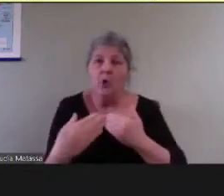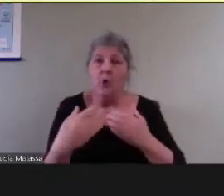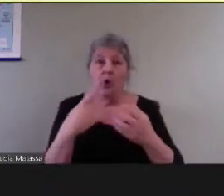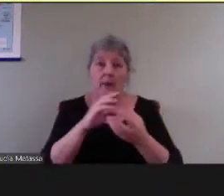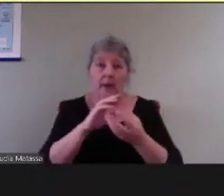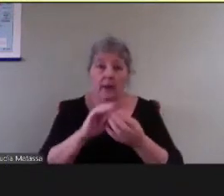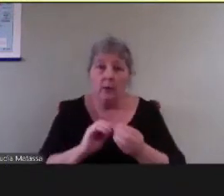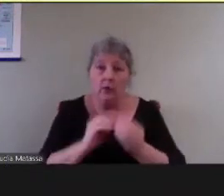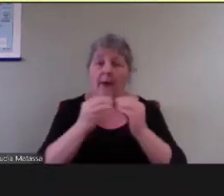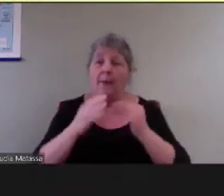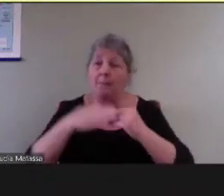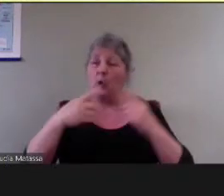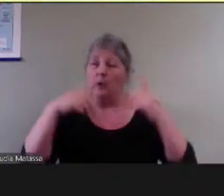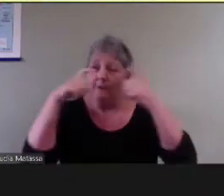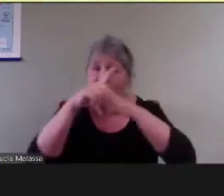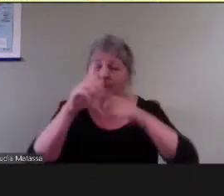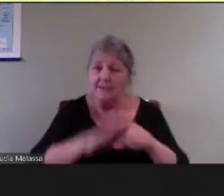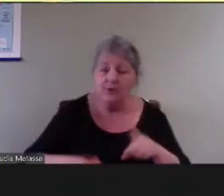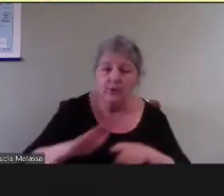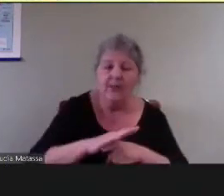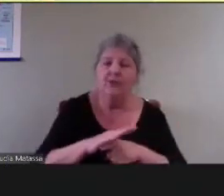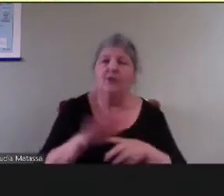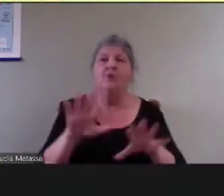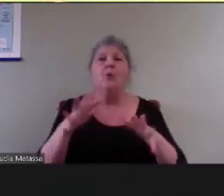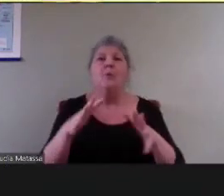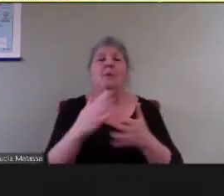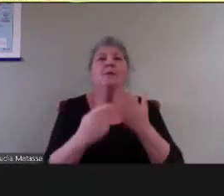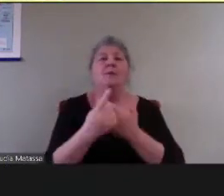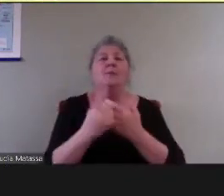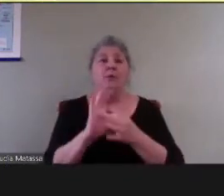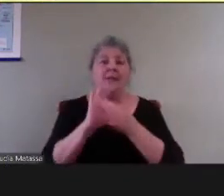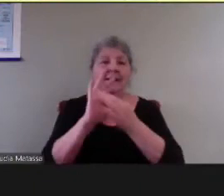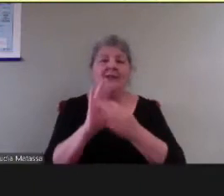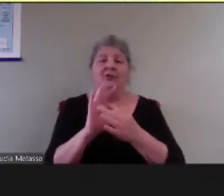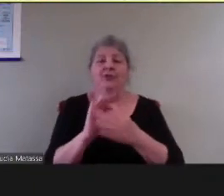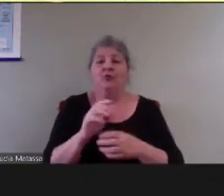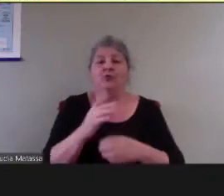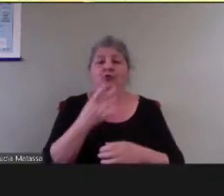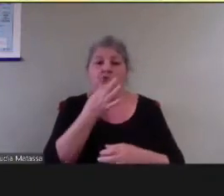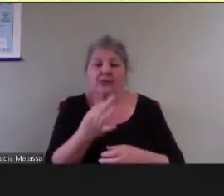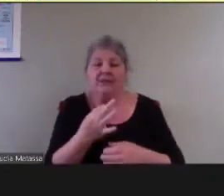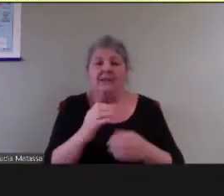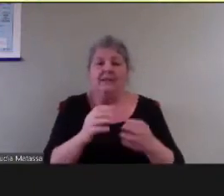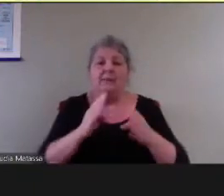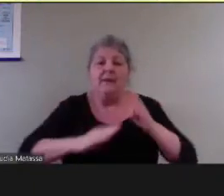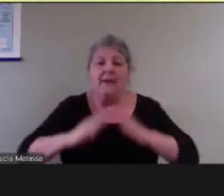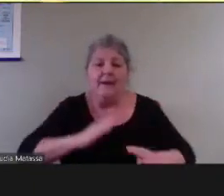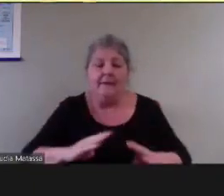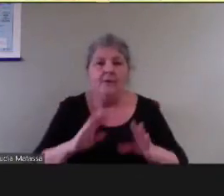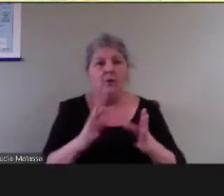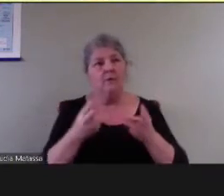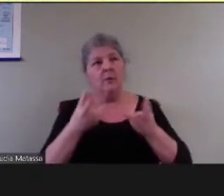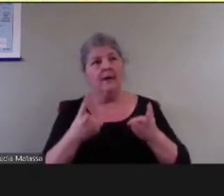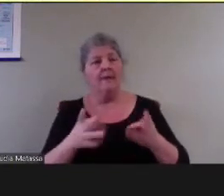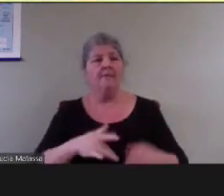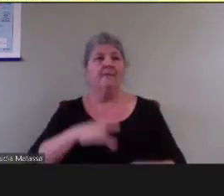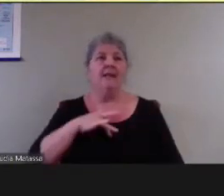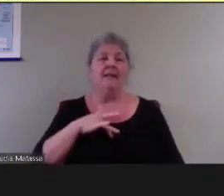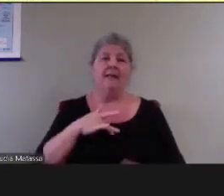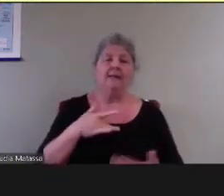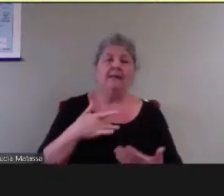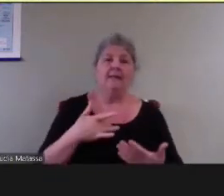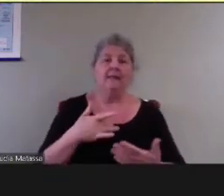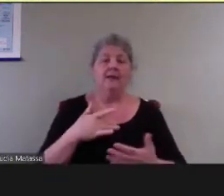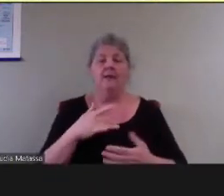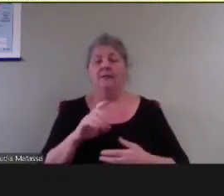for example, it may be that somebody will engage in risky sexual behavior as a means of feeling a sense of love